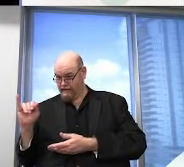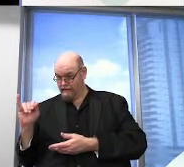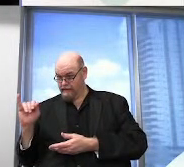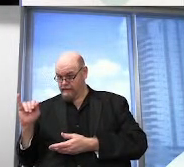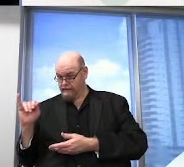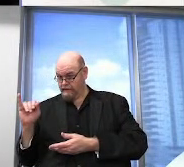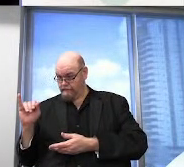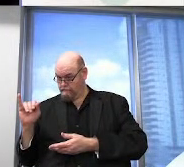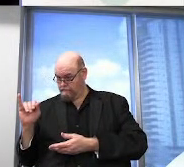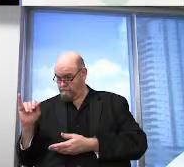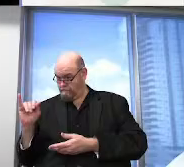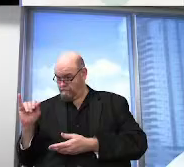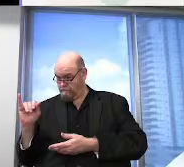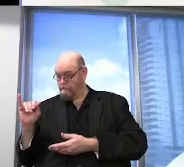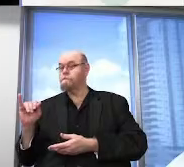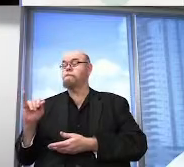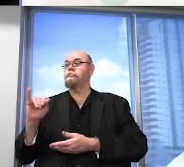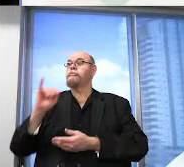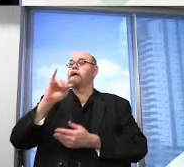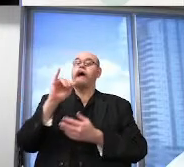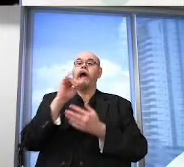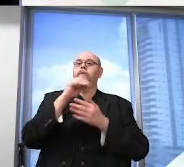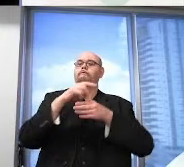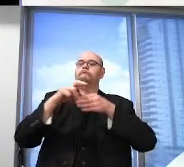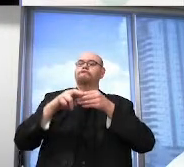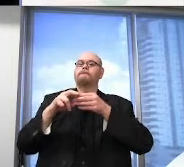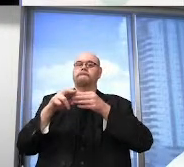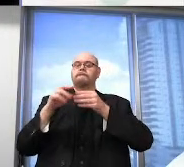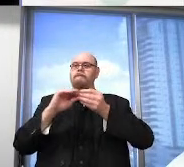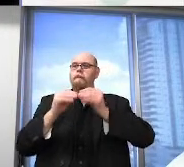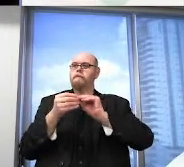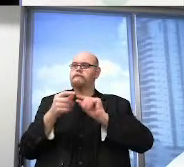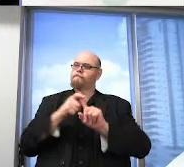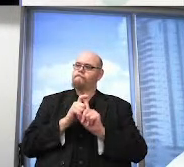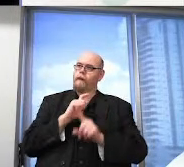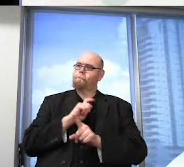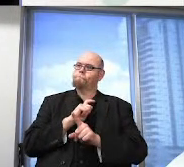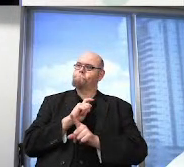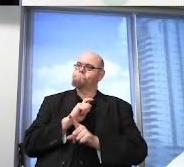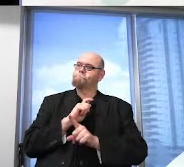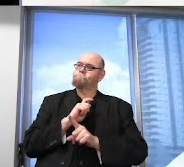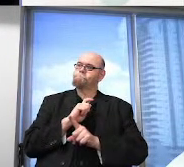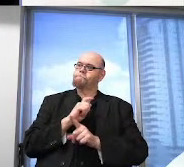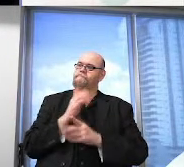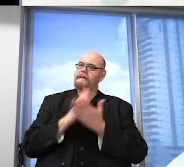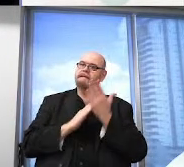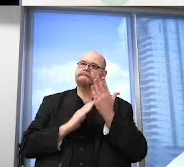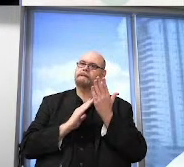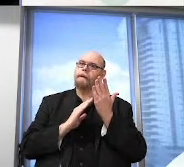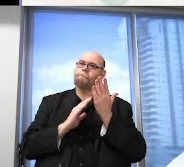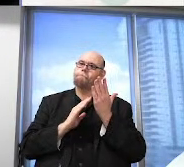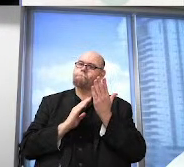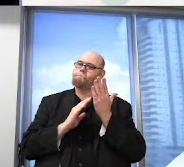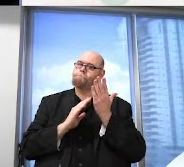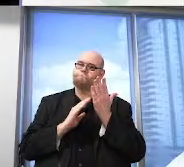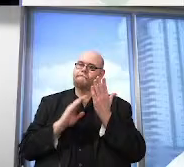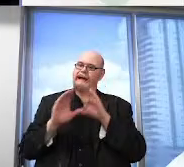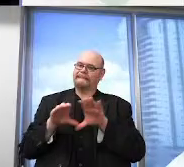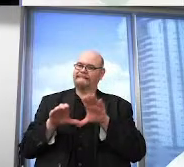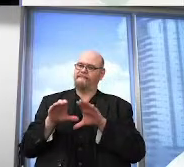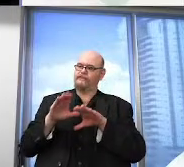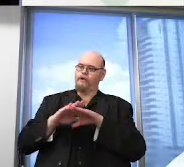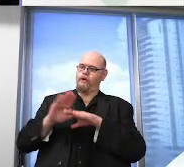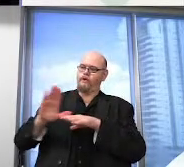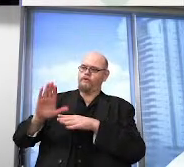of the resulting numbers that emerge from a certain amount of activity on your part. That